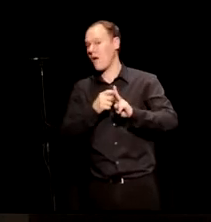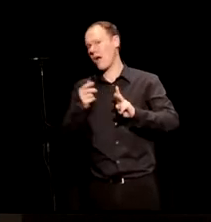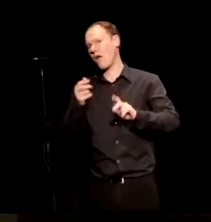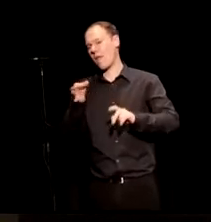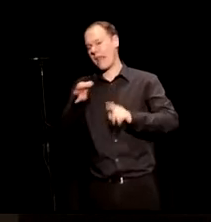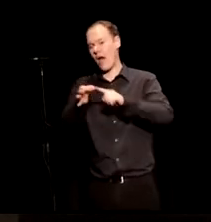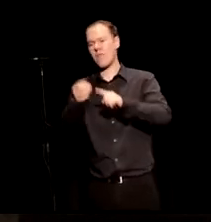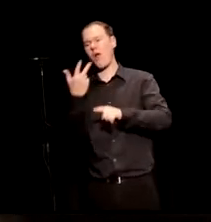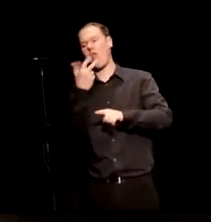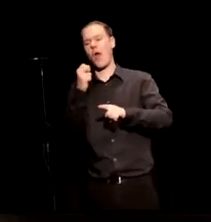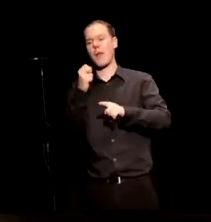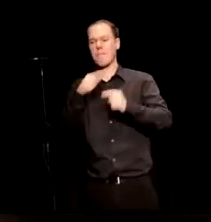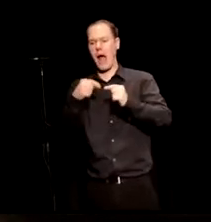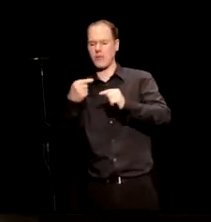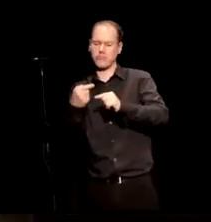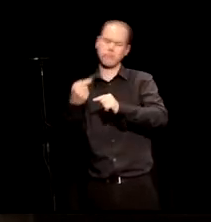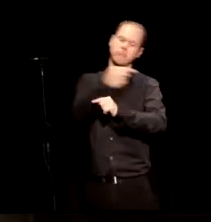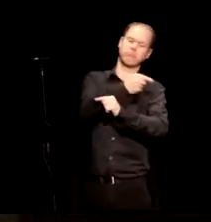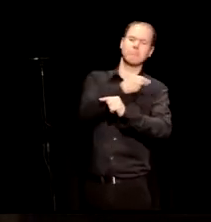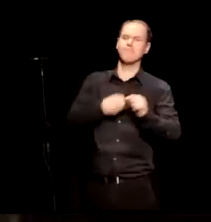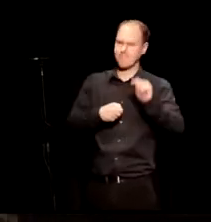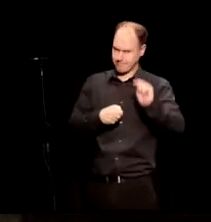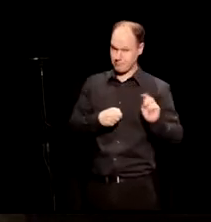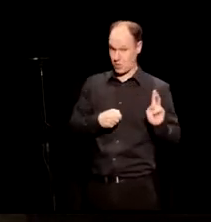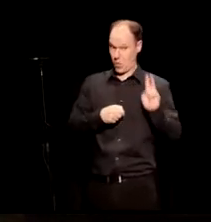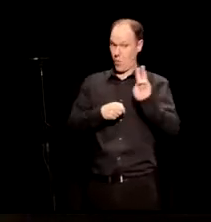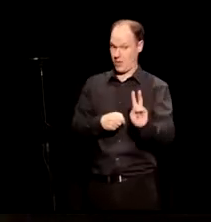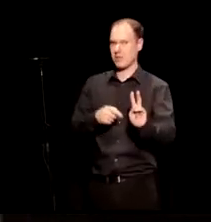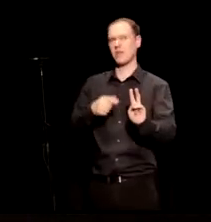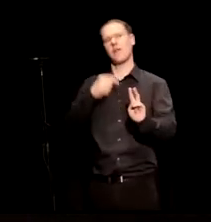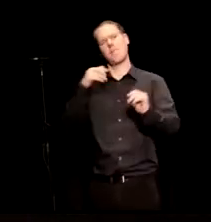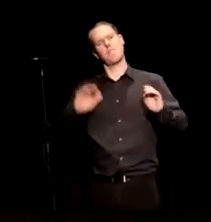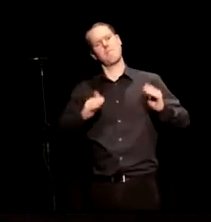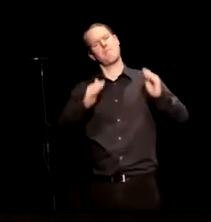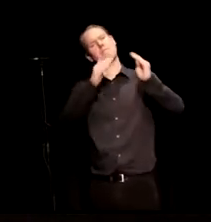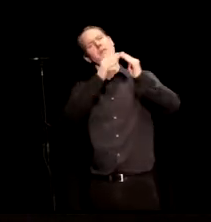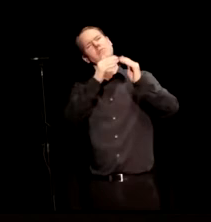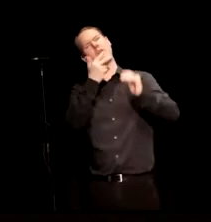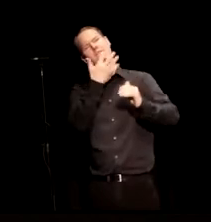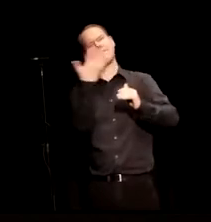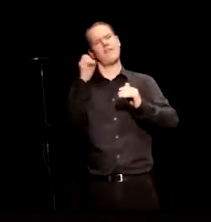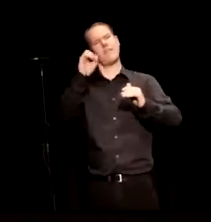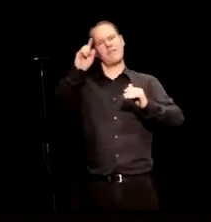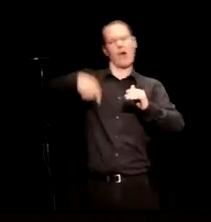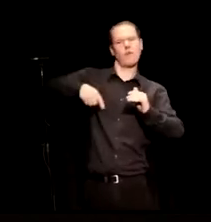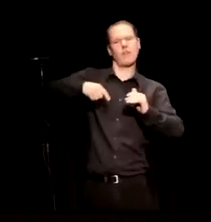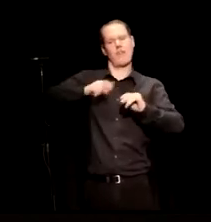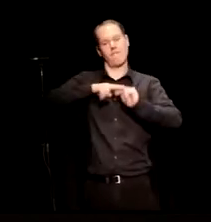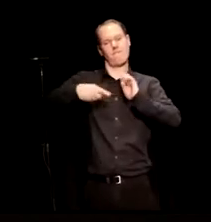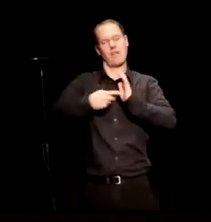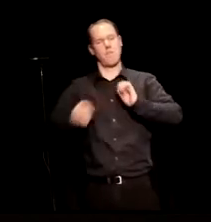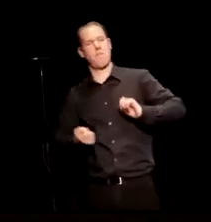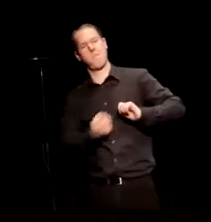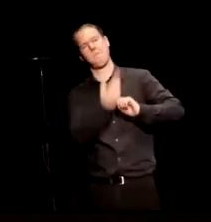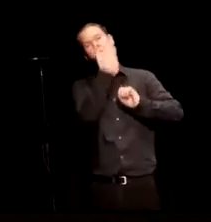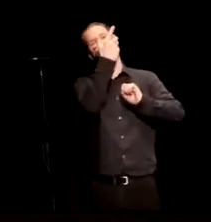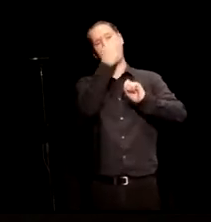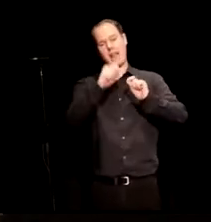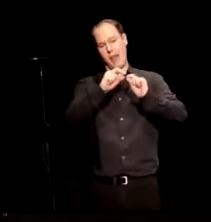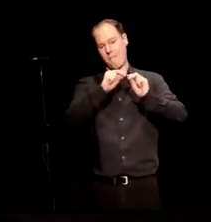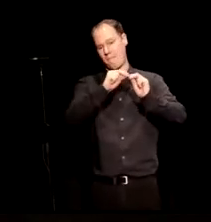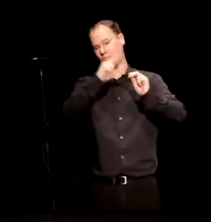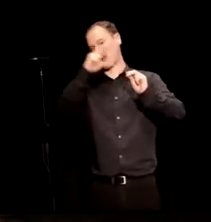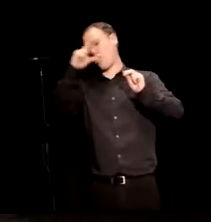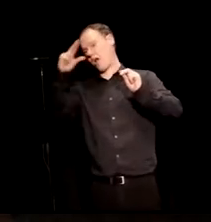town. Imagine, a mountain pass 50,000 feet above the level of the sea. A bridge suspended in midair over